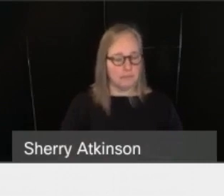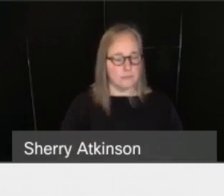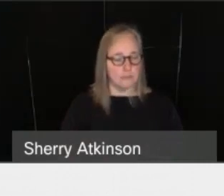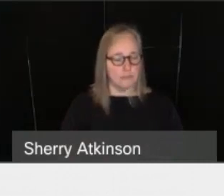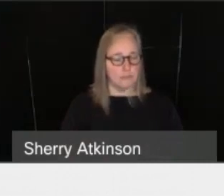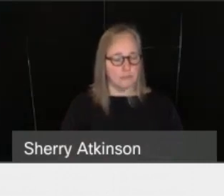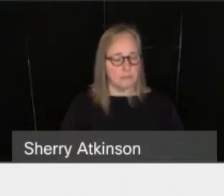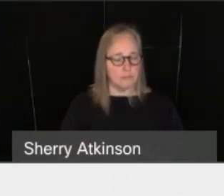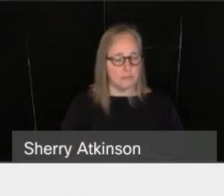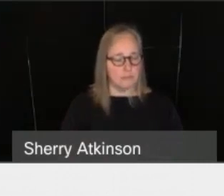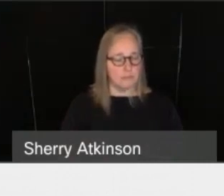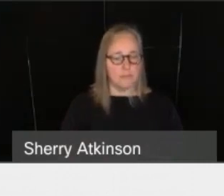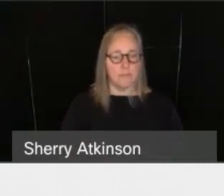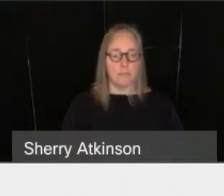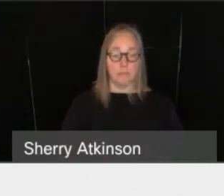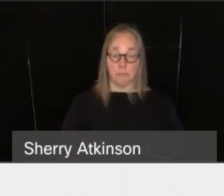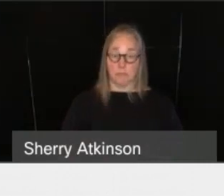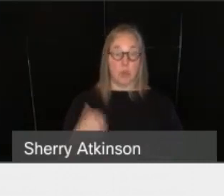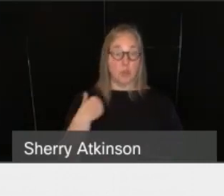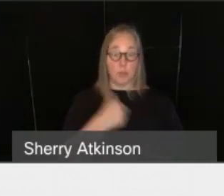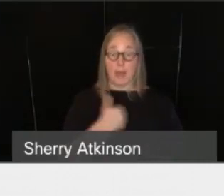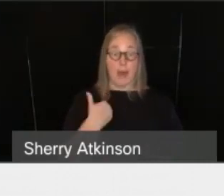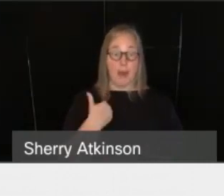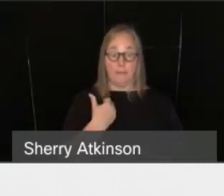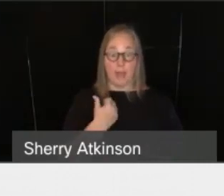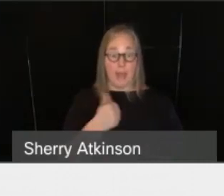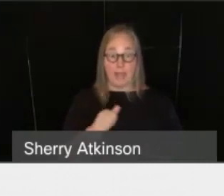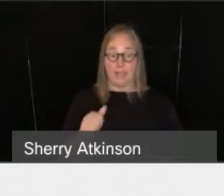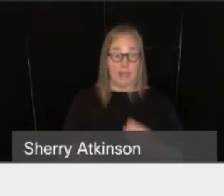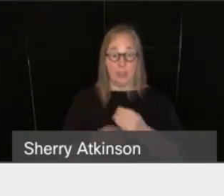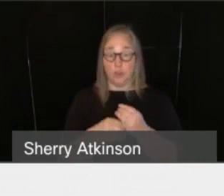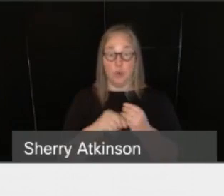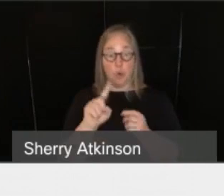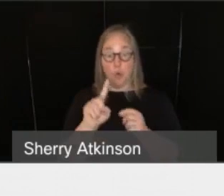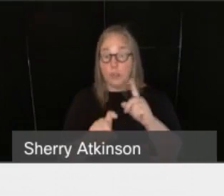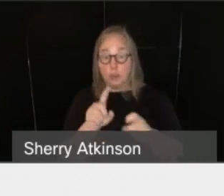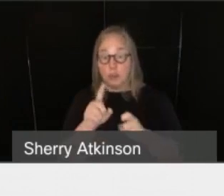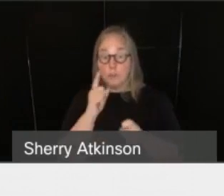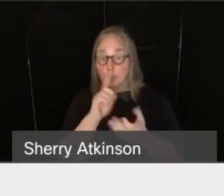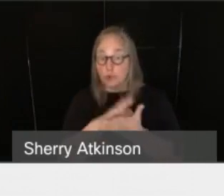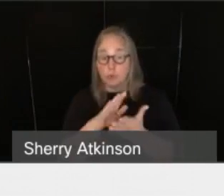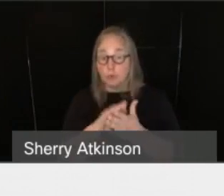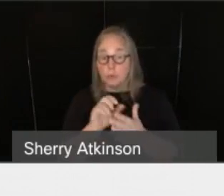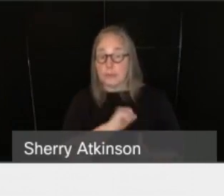Thank you. Do we have any additional questions for the school staff?